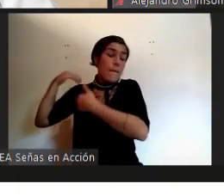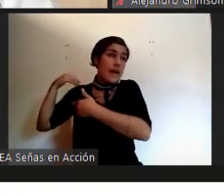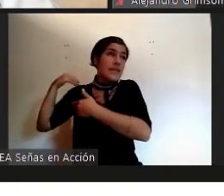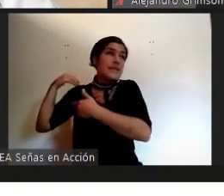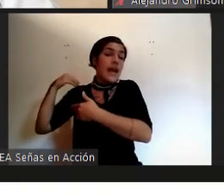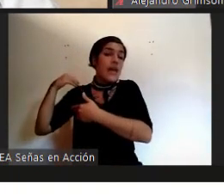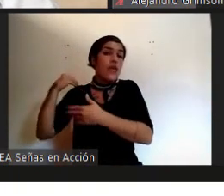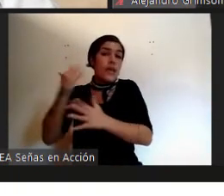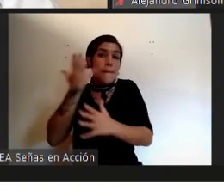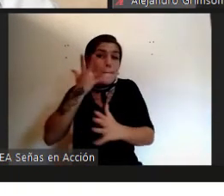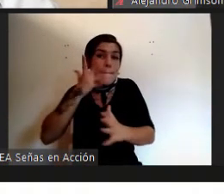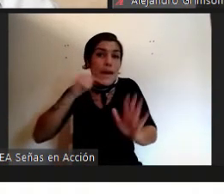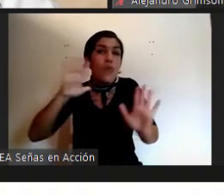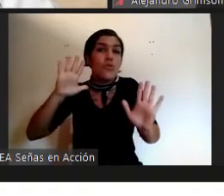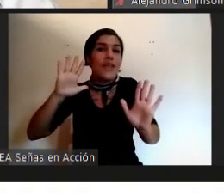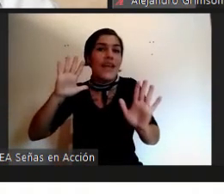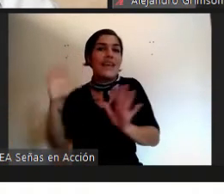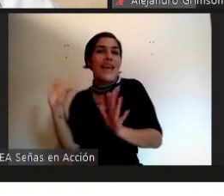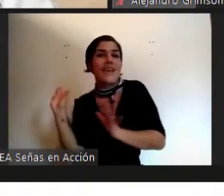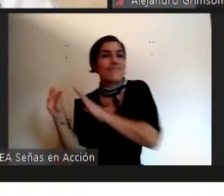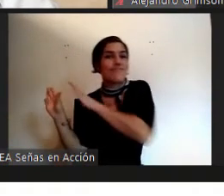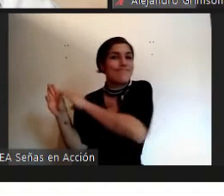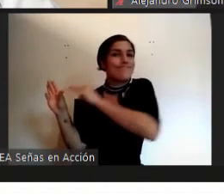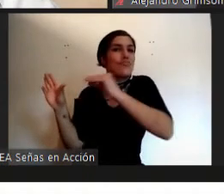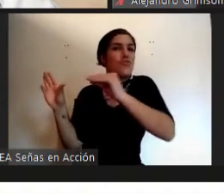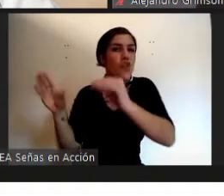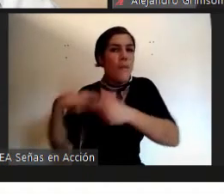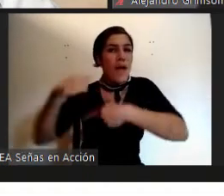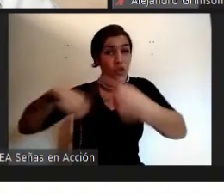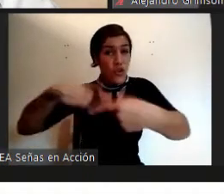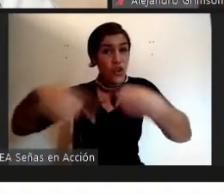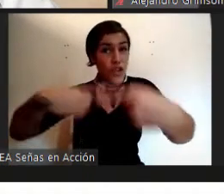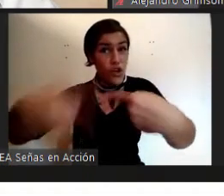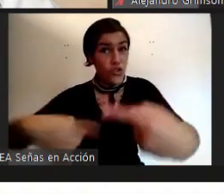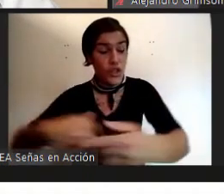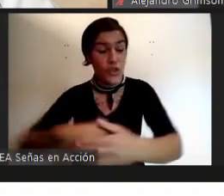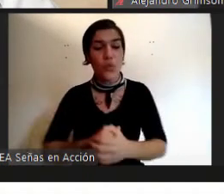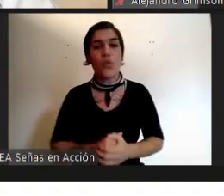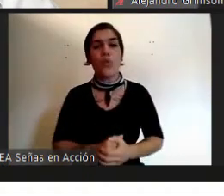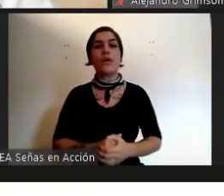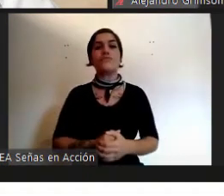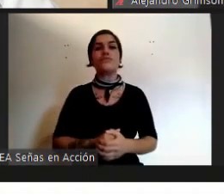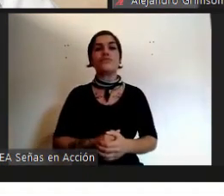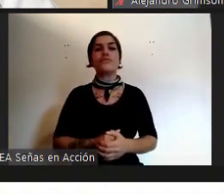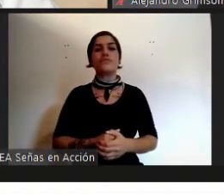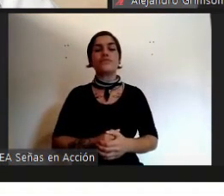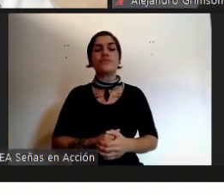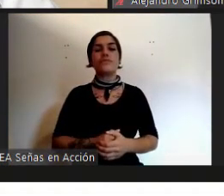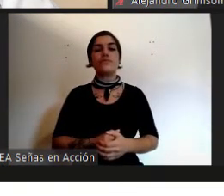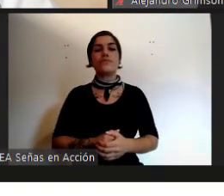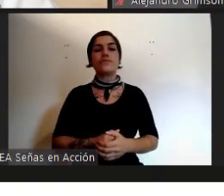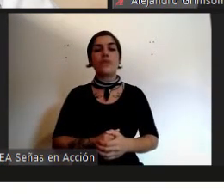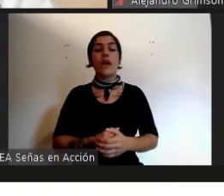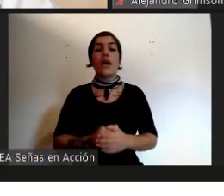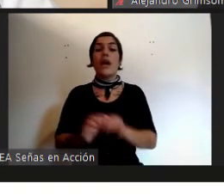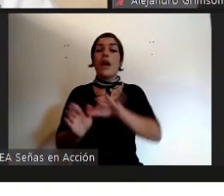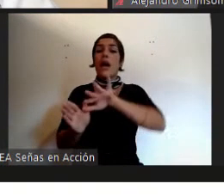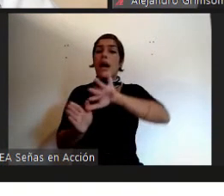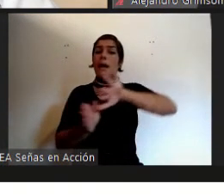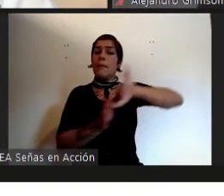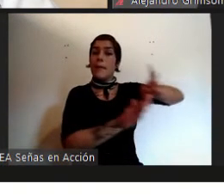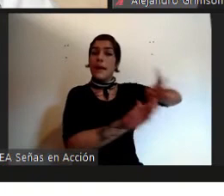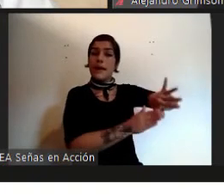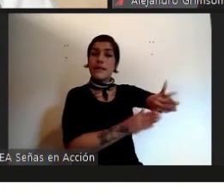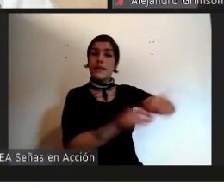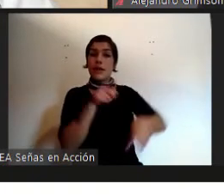for us to remain with so we can continue it in the future, in the possible future. And going back onto something